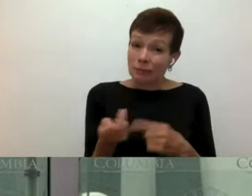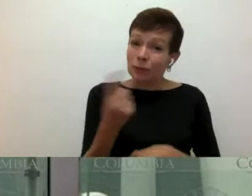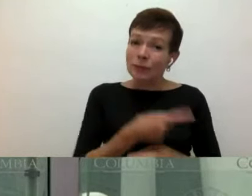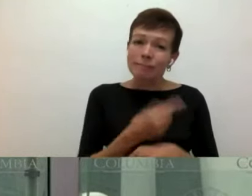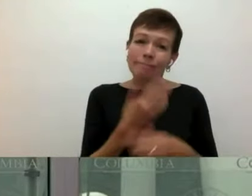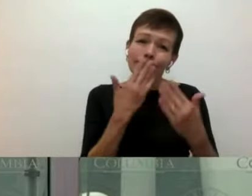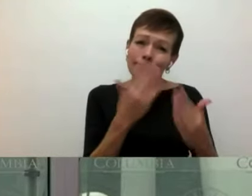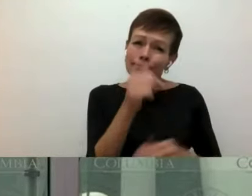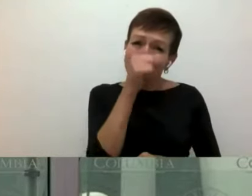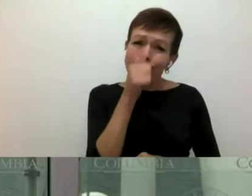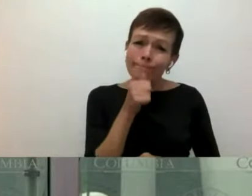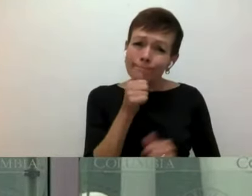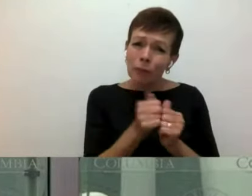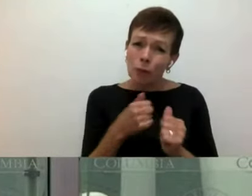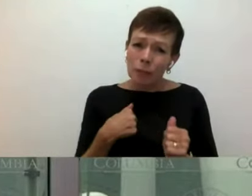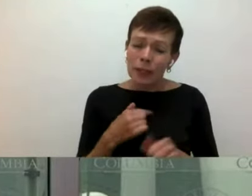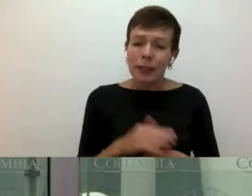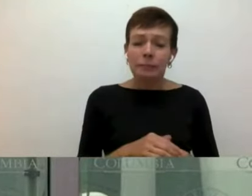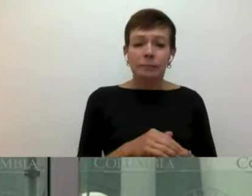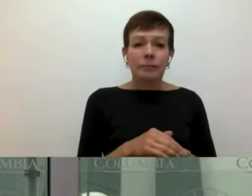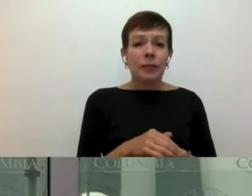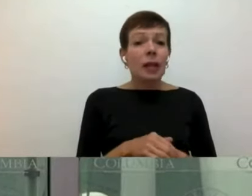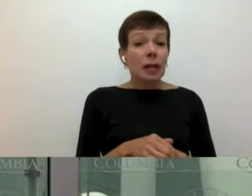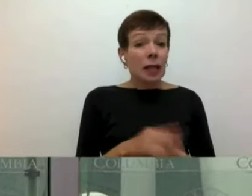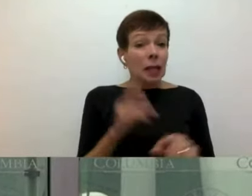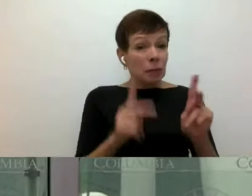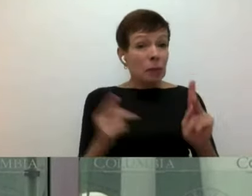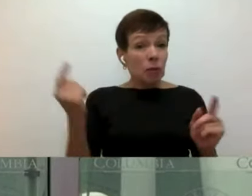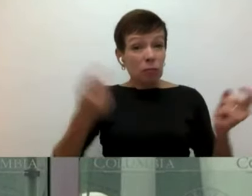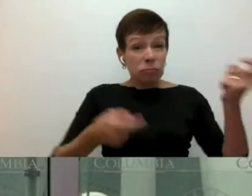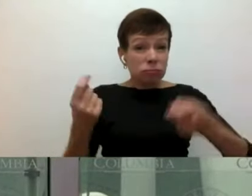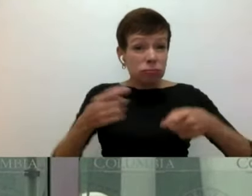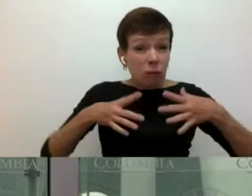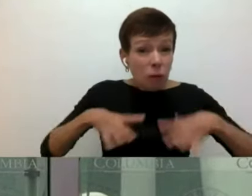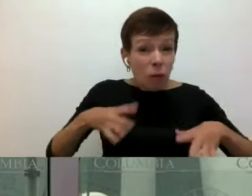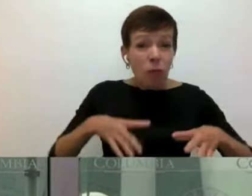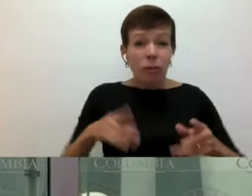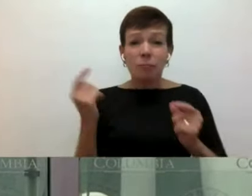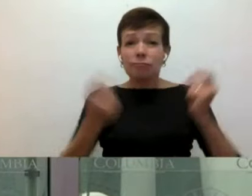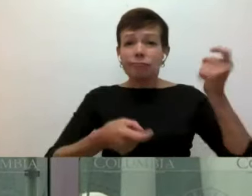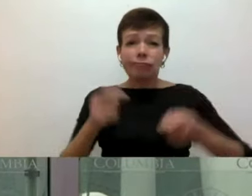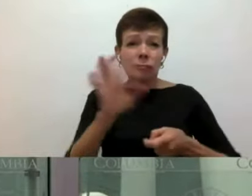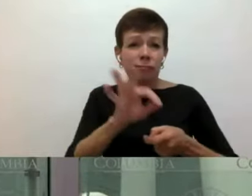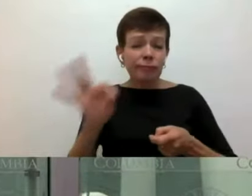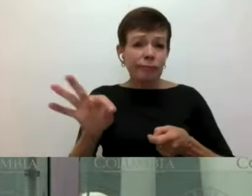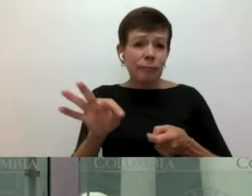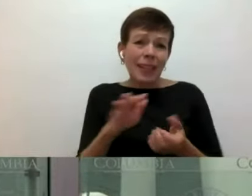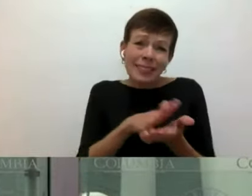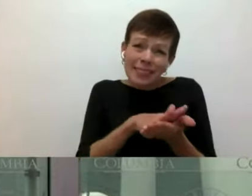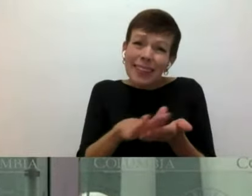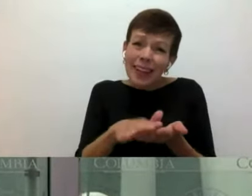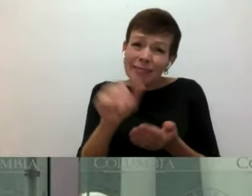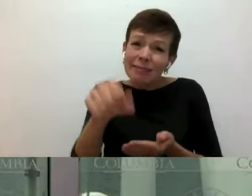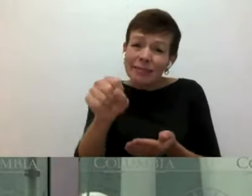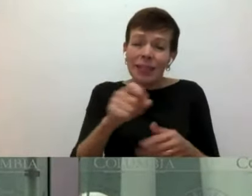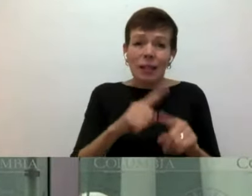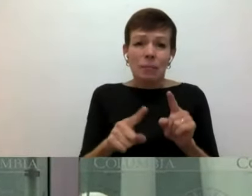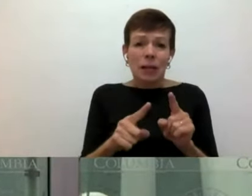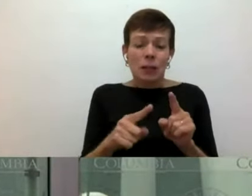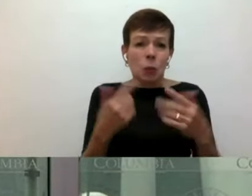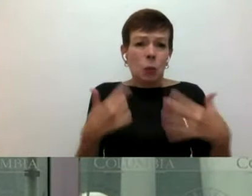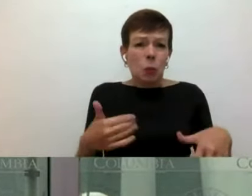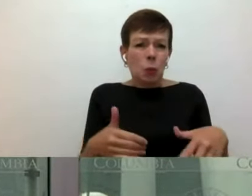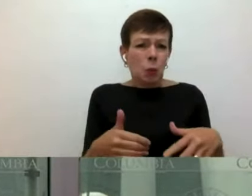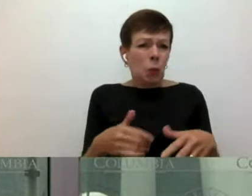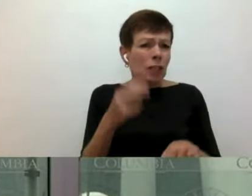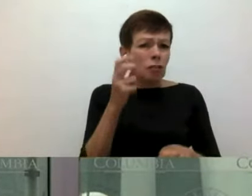Been talking a lot over the last few days. Thank you for your patience. While much appreciated, the donation of items like clothing and furniture